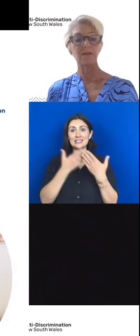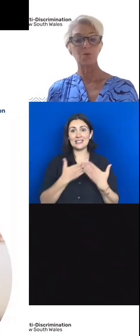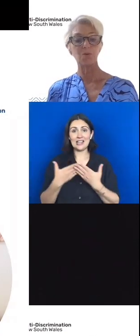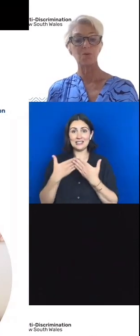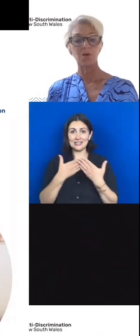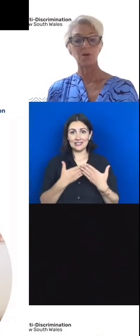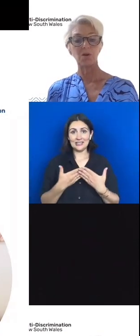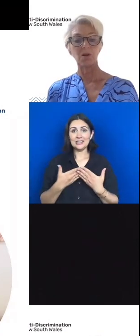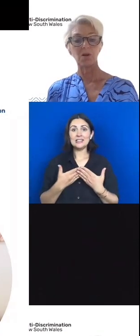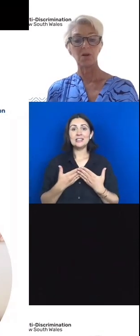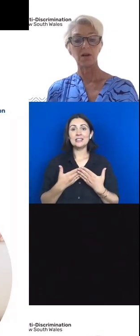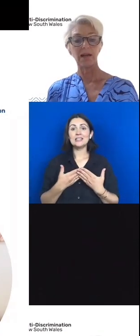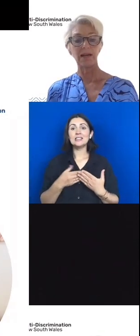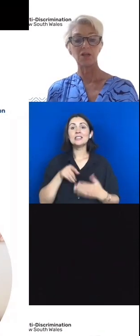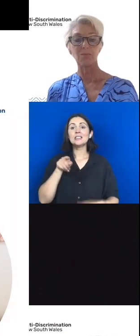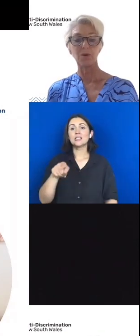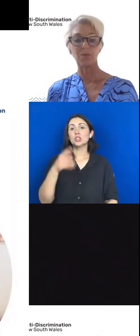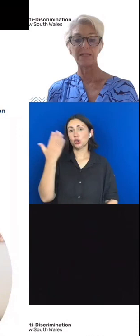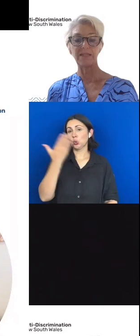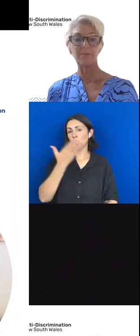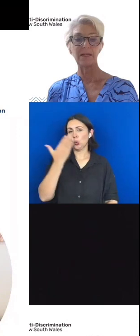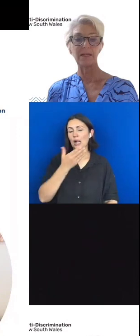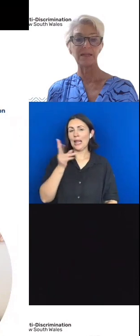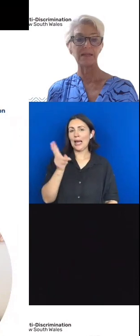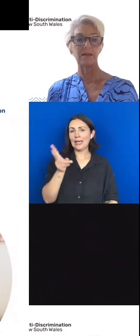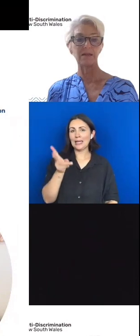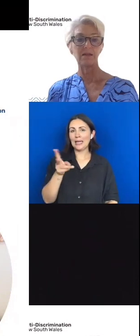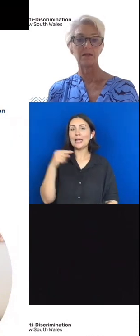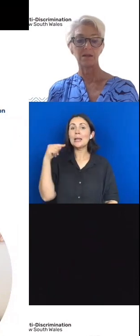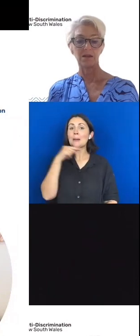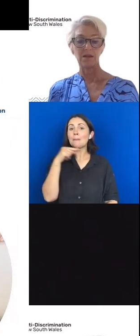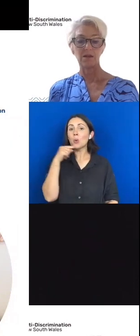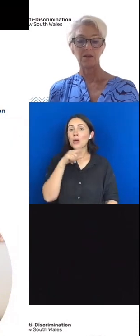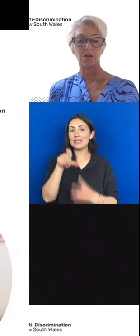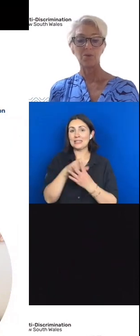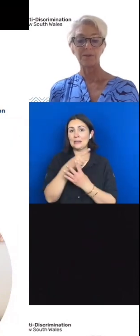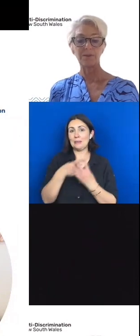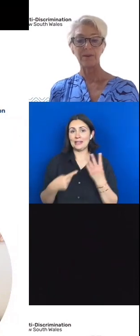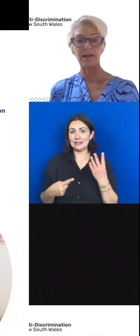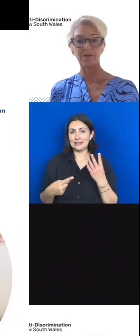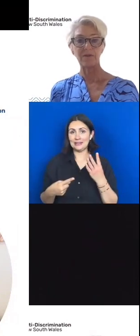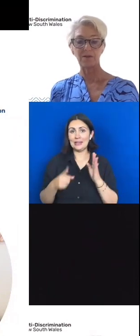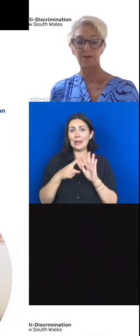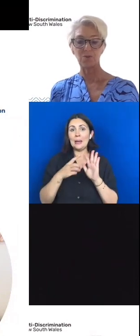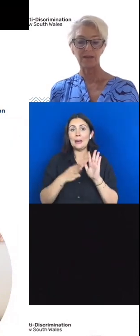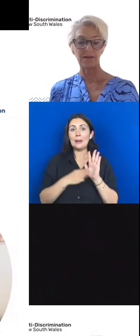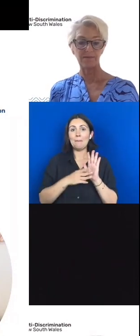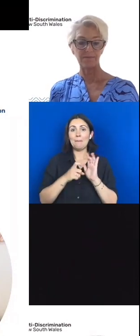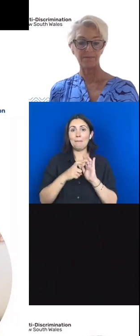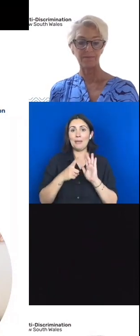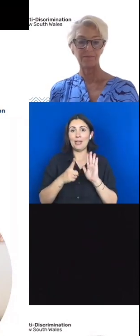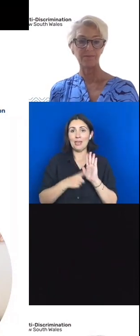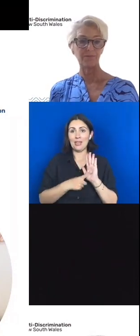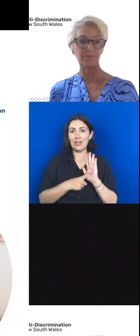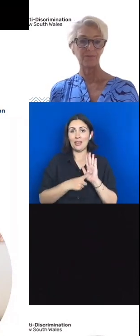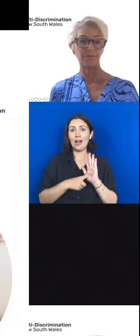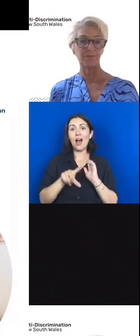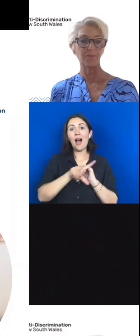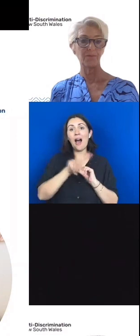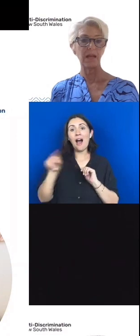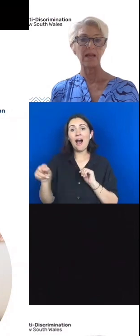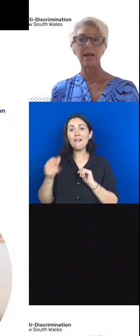involves a school-aged boy with disability who was banned from out-of-school care.